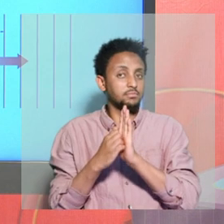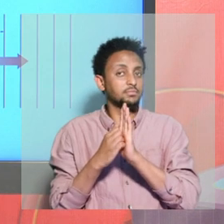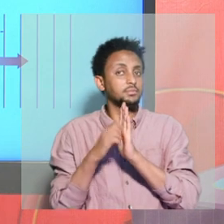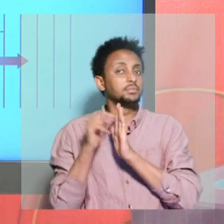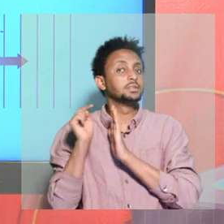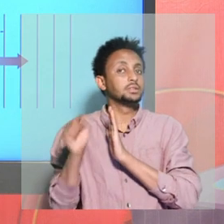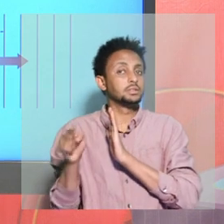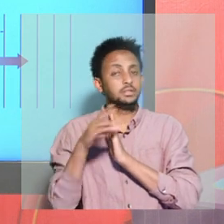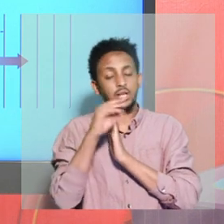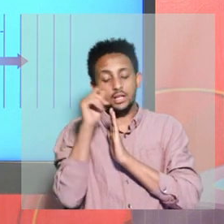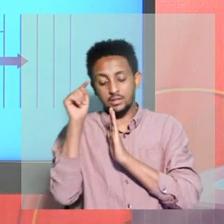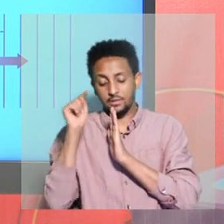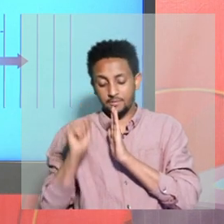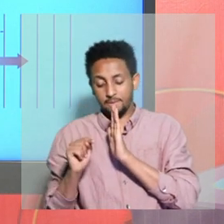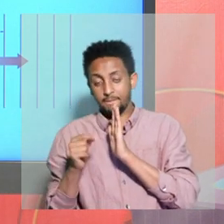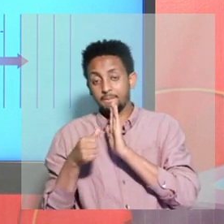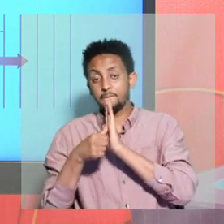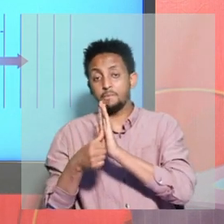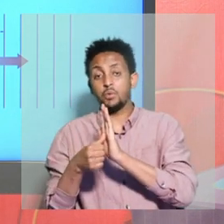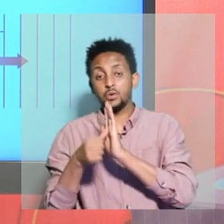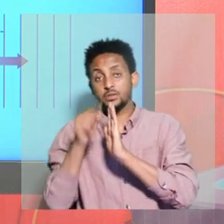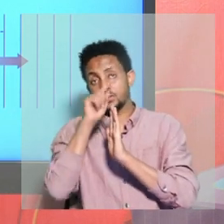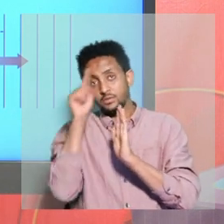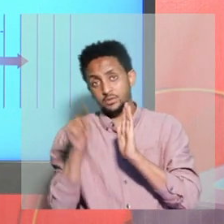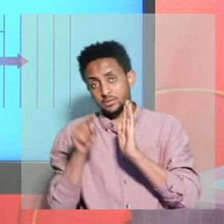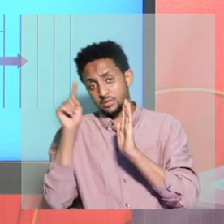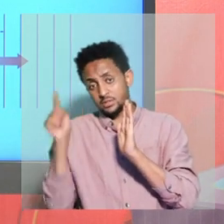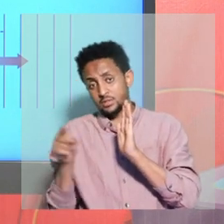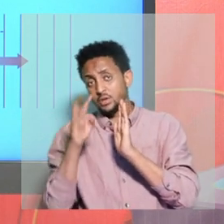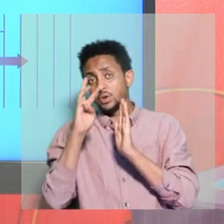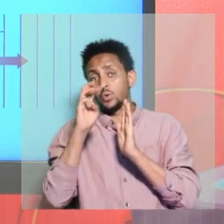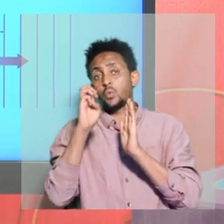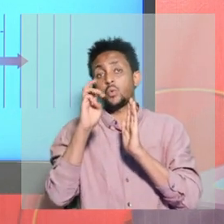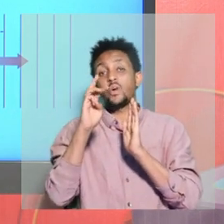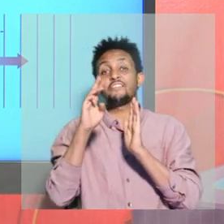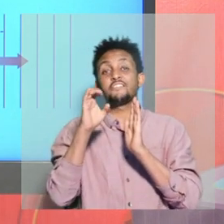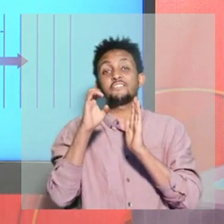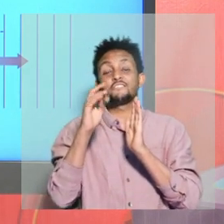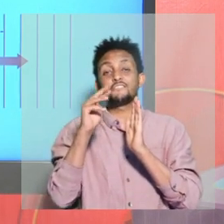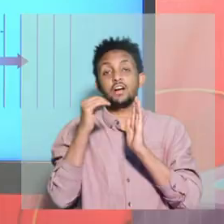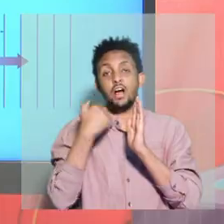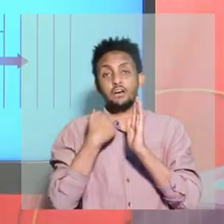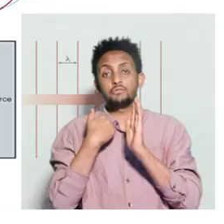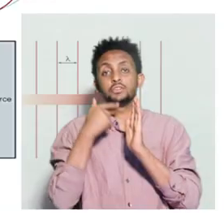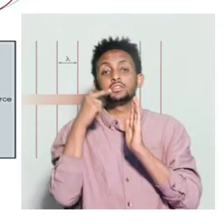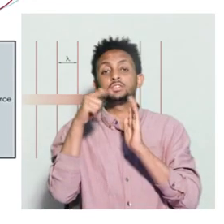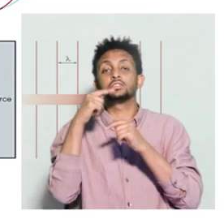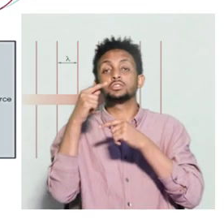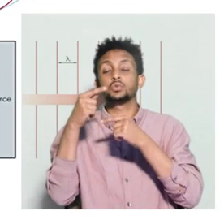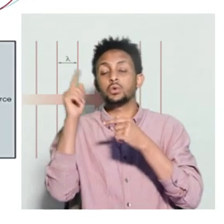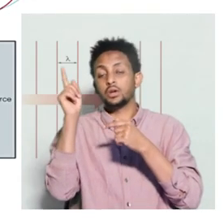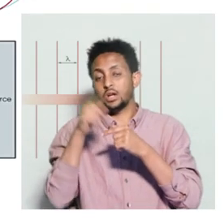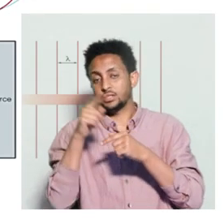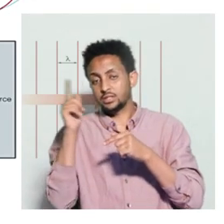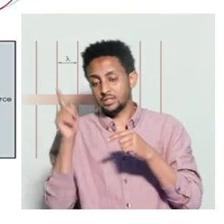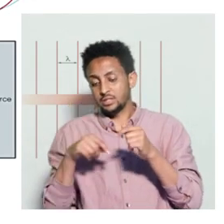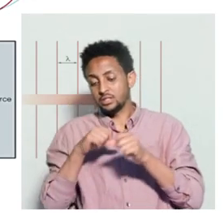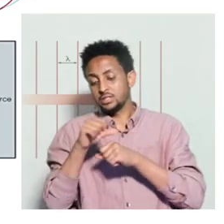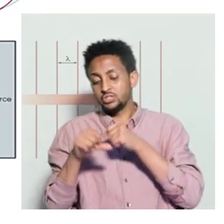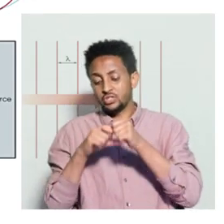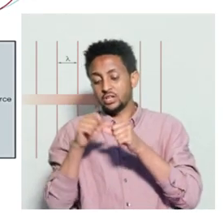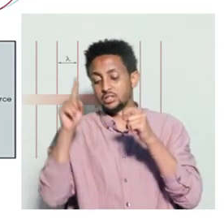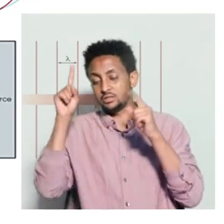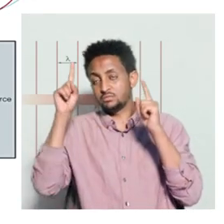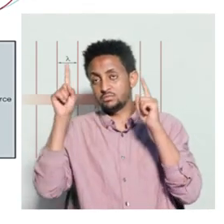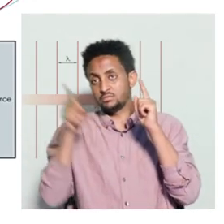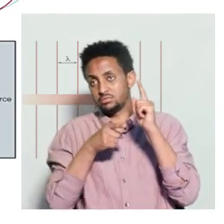these and these wavefronts, wavelets. Those wavelets here and here, they are going to cancel one another because they are out